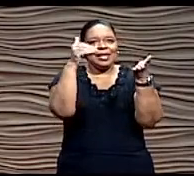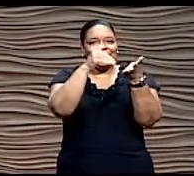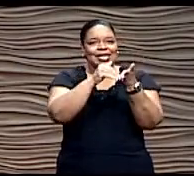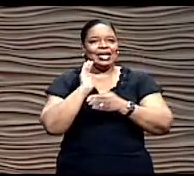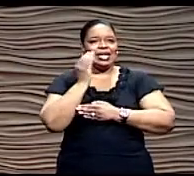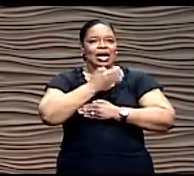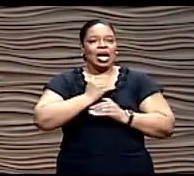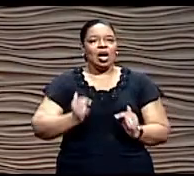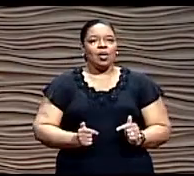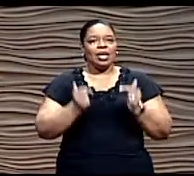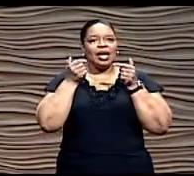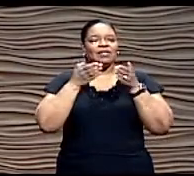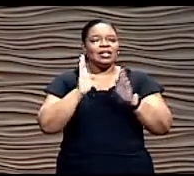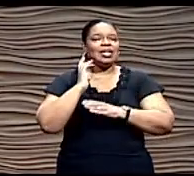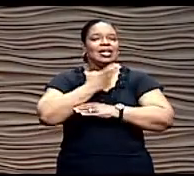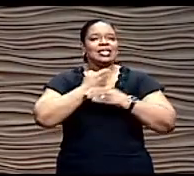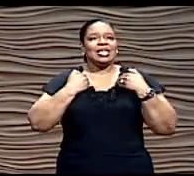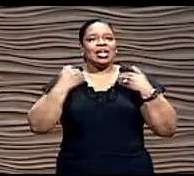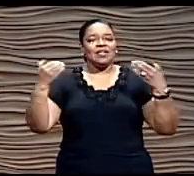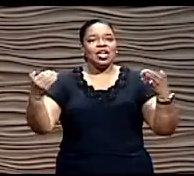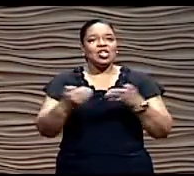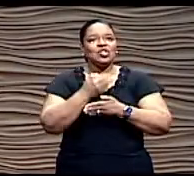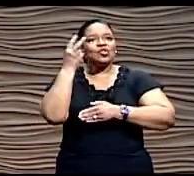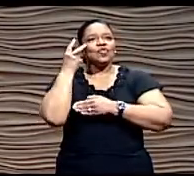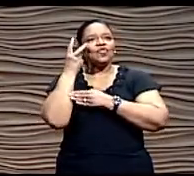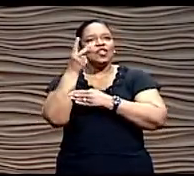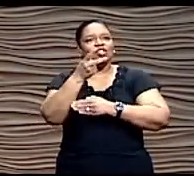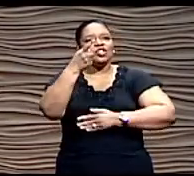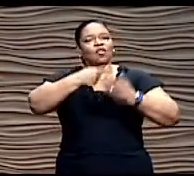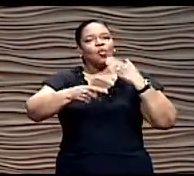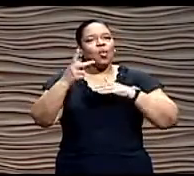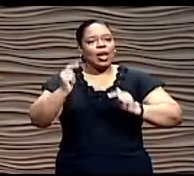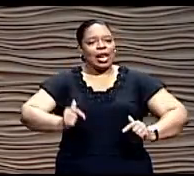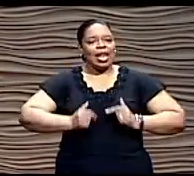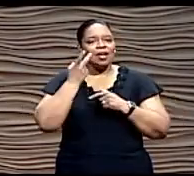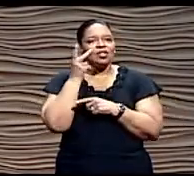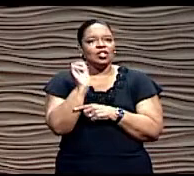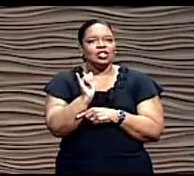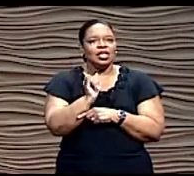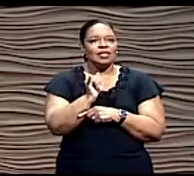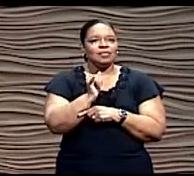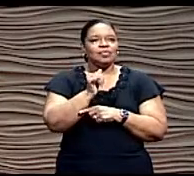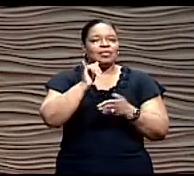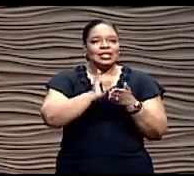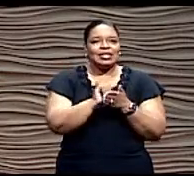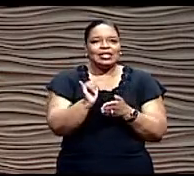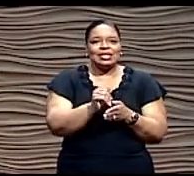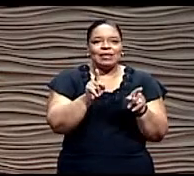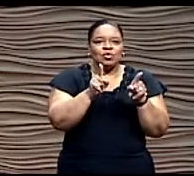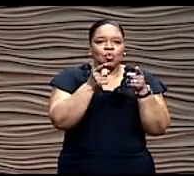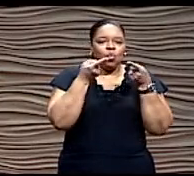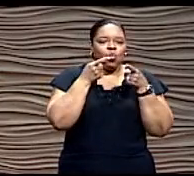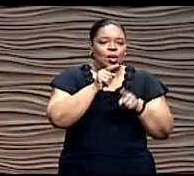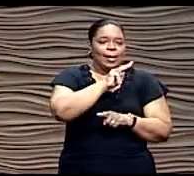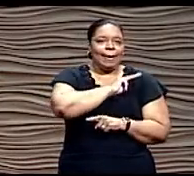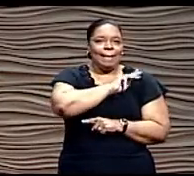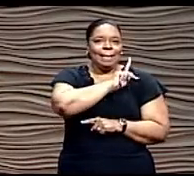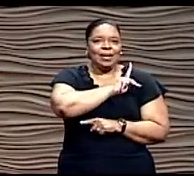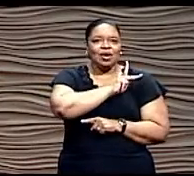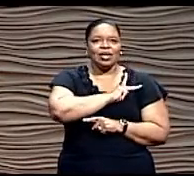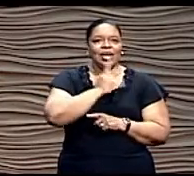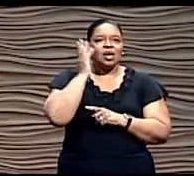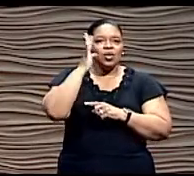us have a new vision of what life looks like. It's what Martin Luther King Jr. would talk about in one of his